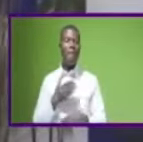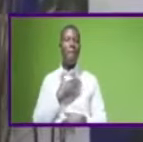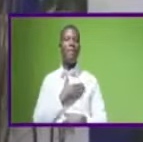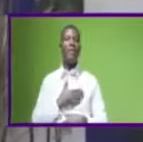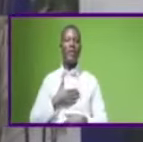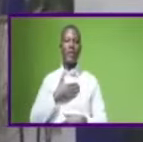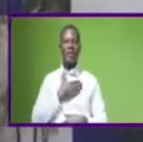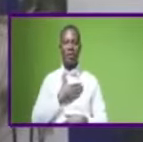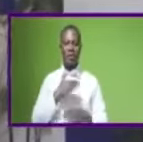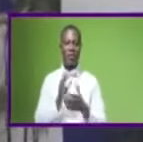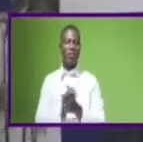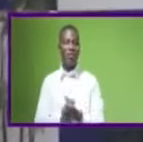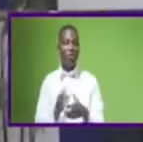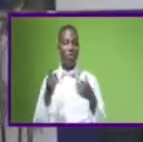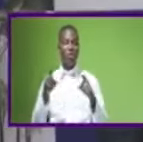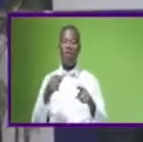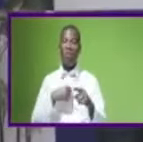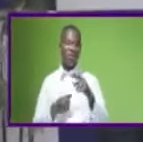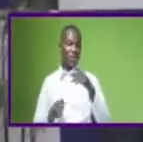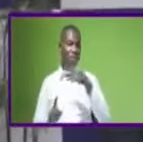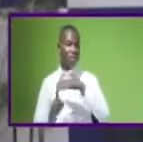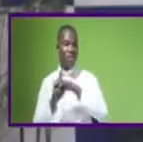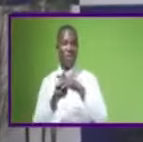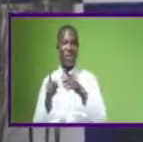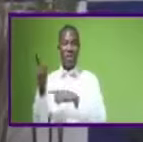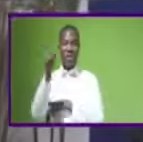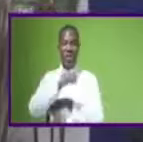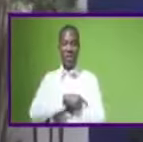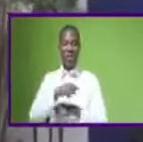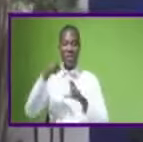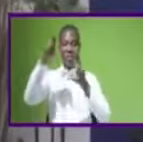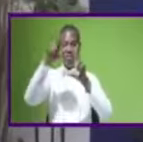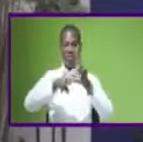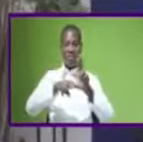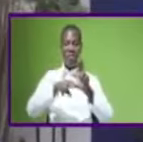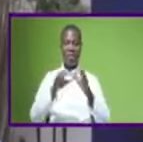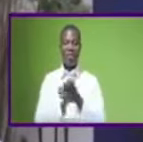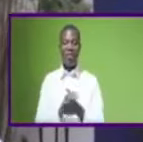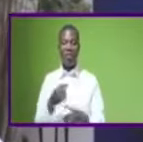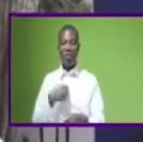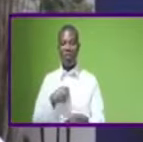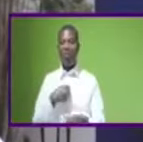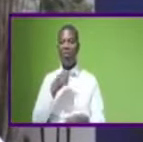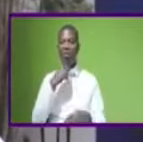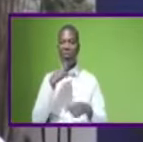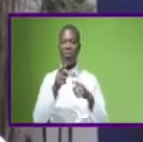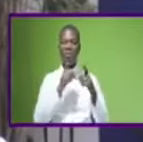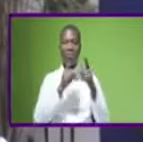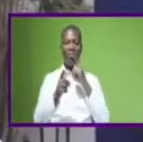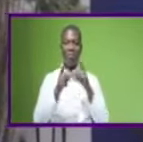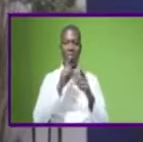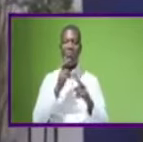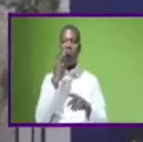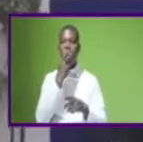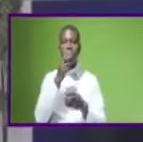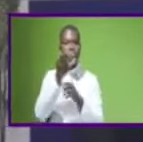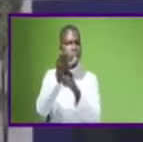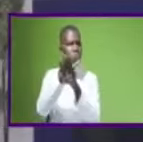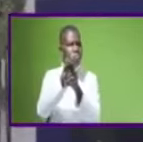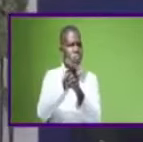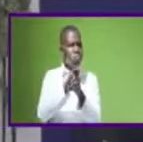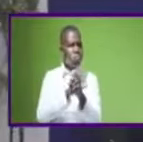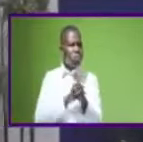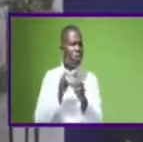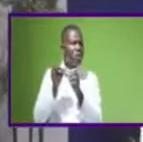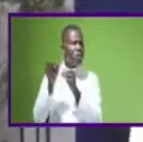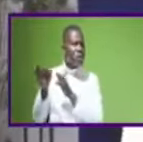Mochel, a damn Mimi Pia, Gia Cognatinaso, Mecassa Seboco, Mitchell